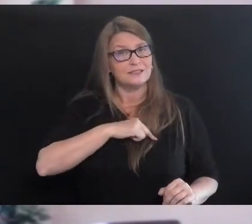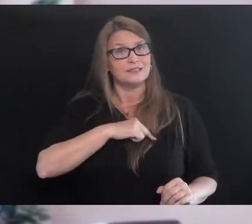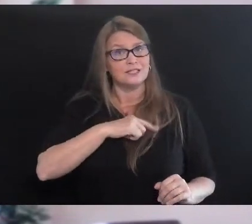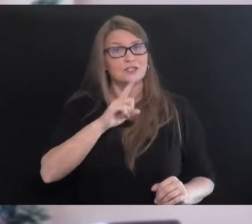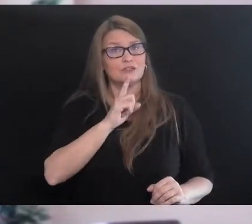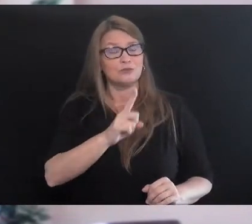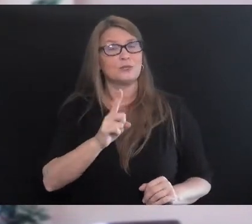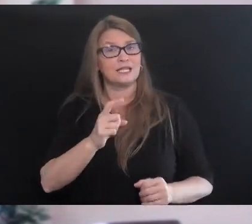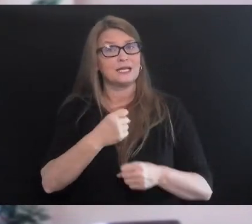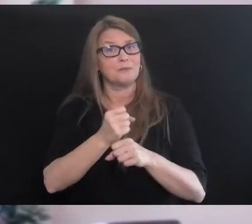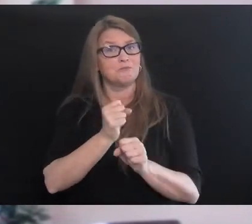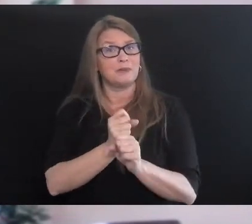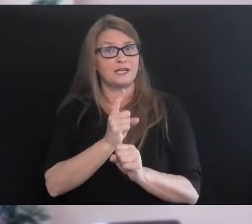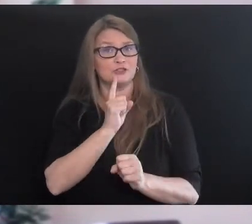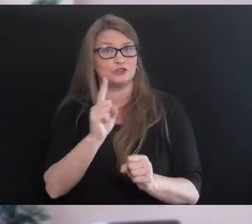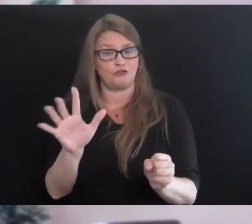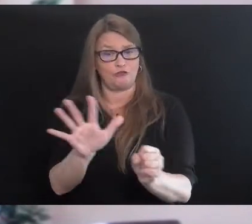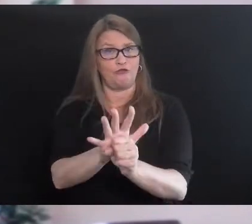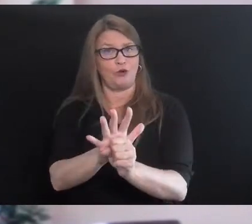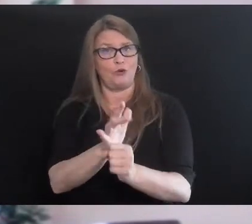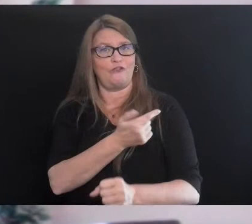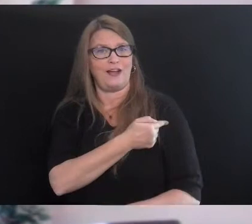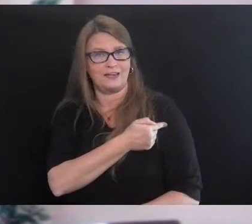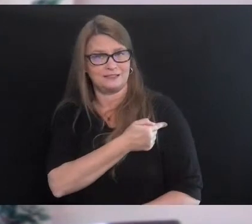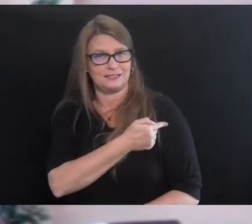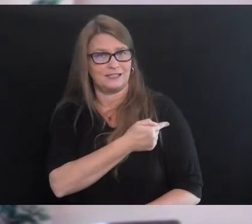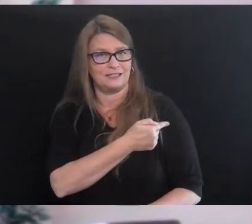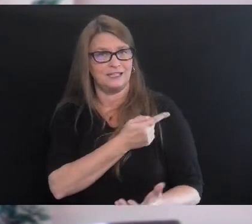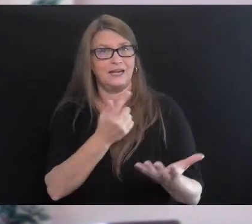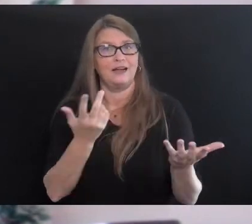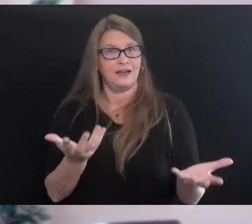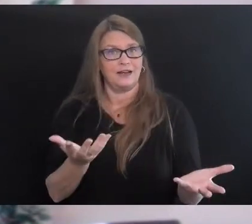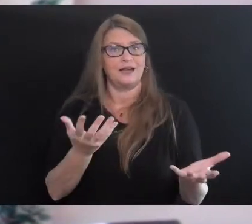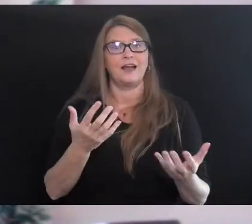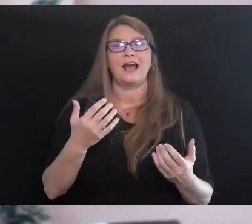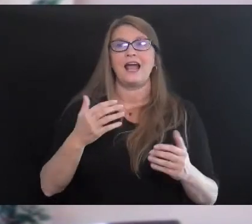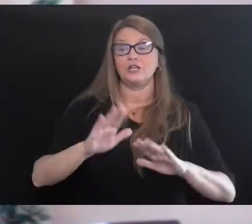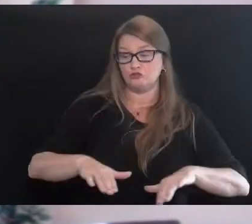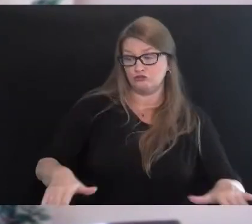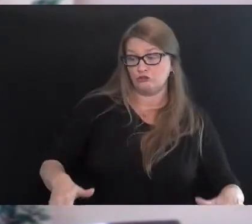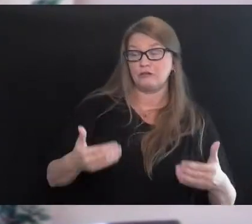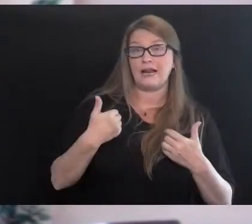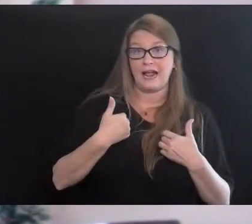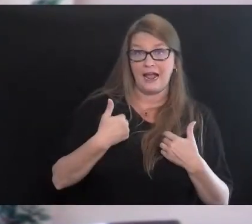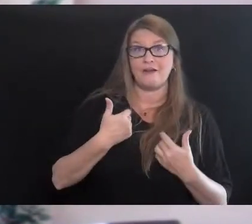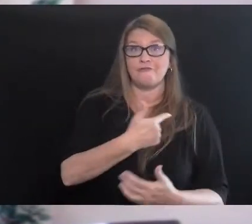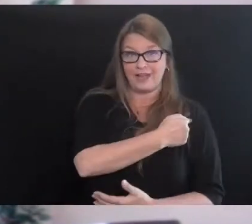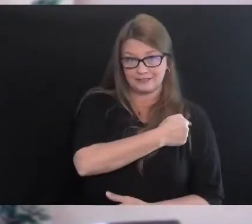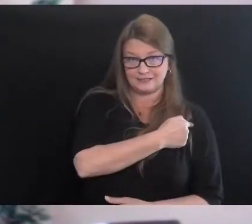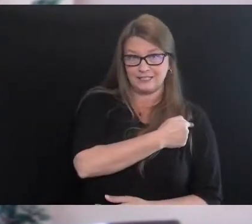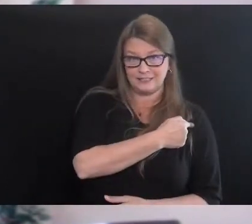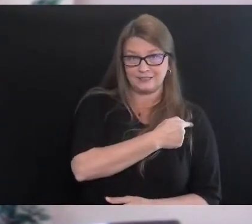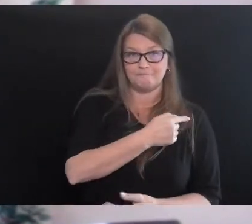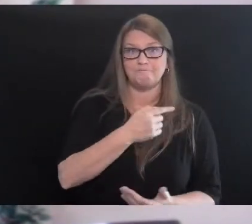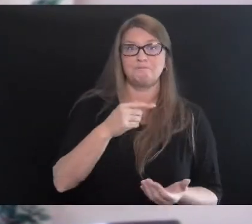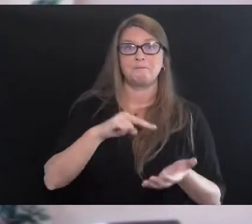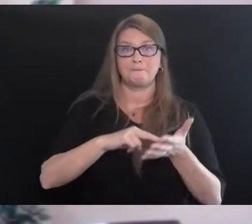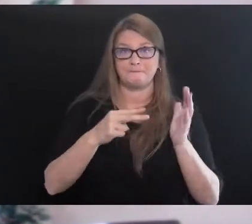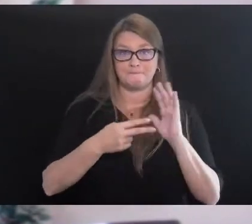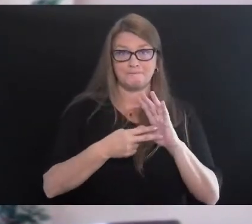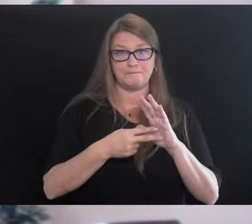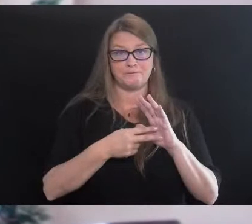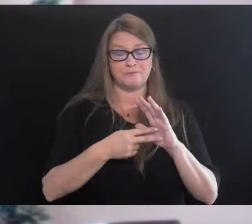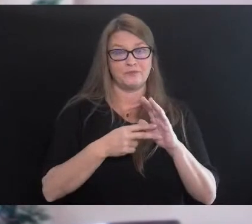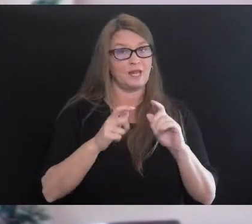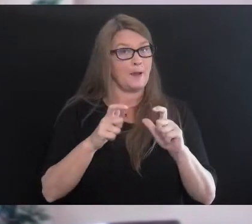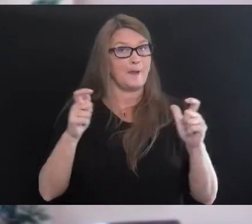to make sure that we're fully vaccinated, make sure that our children are fully vaccinated, because that's a